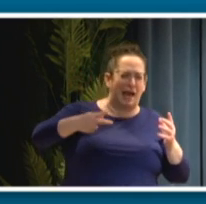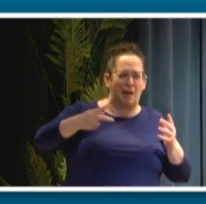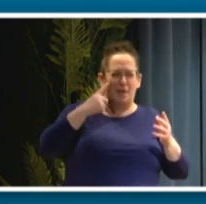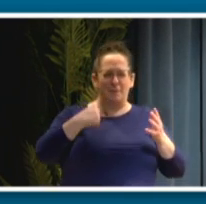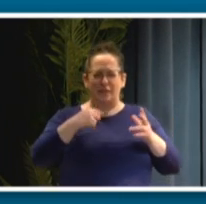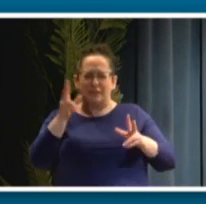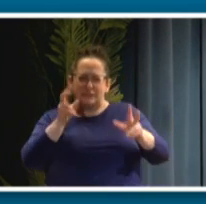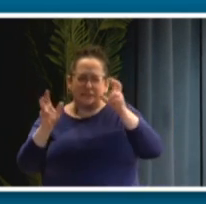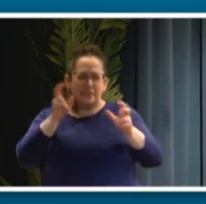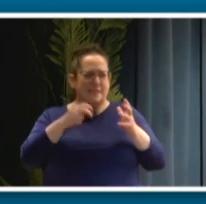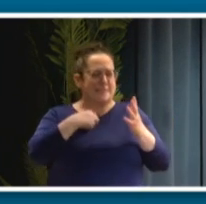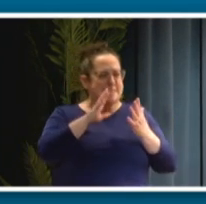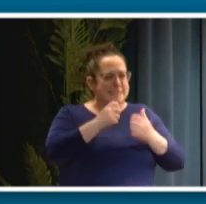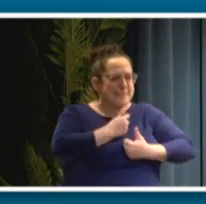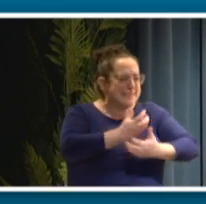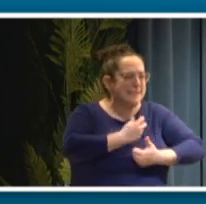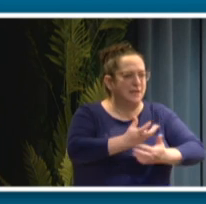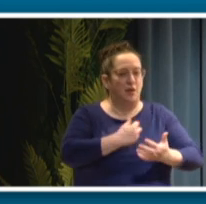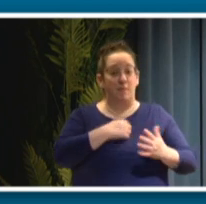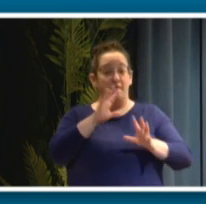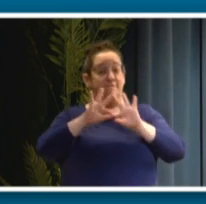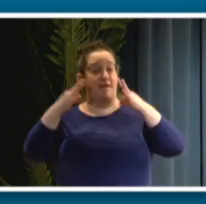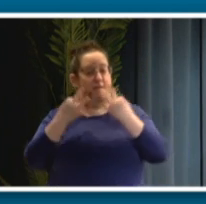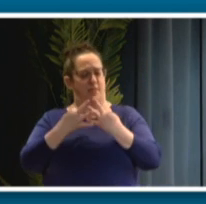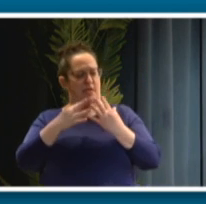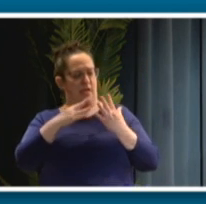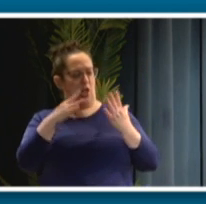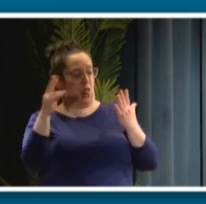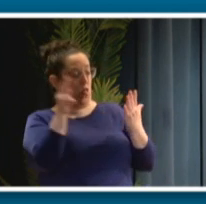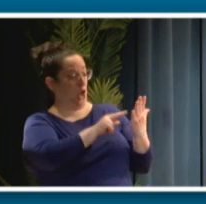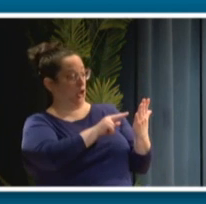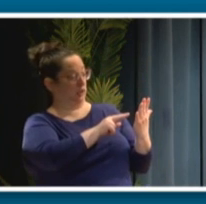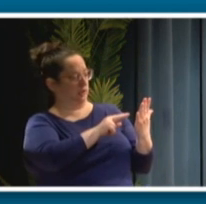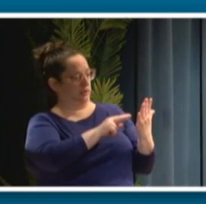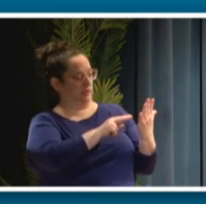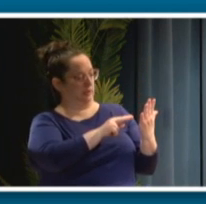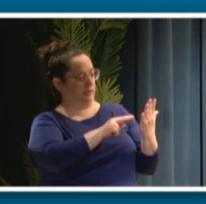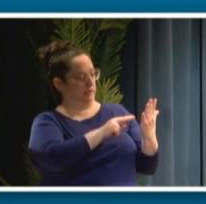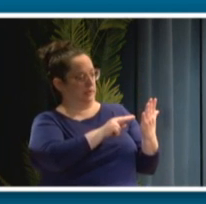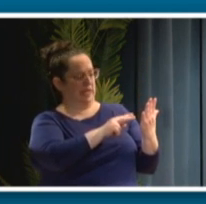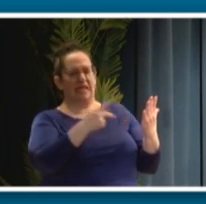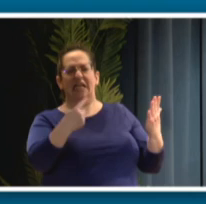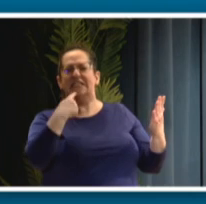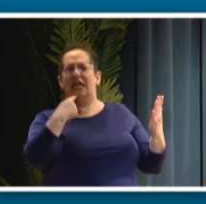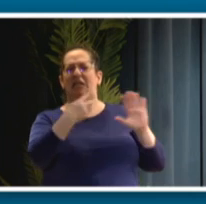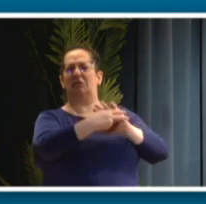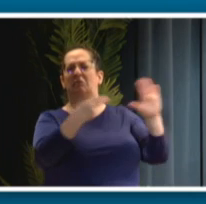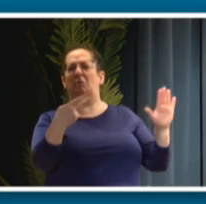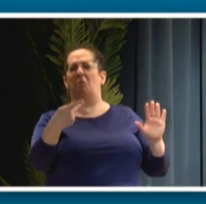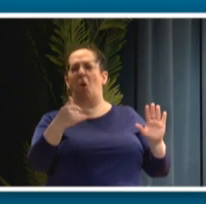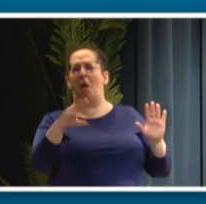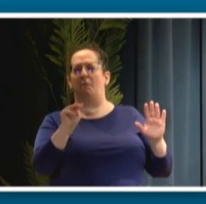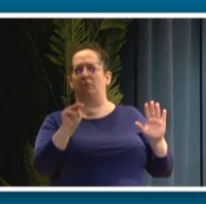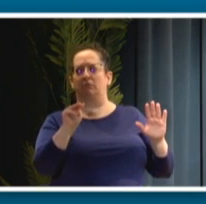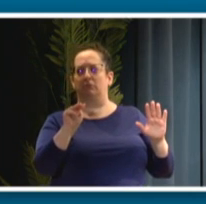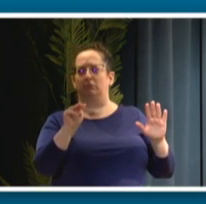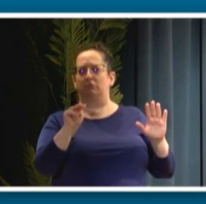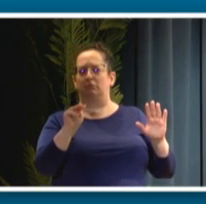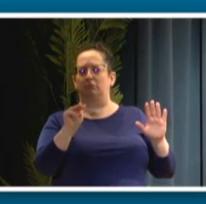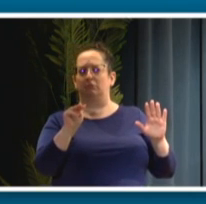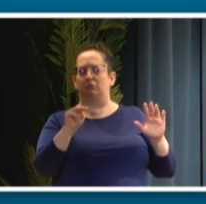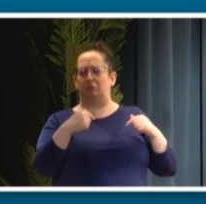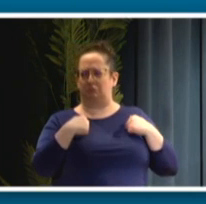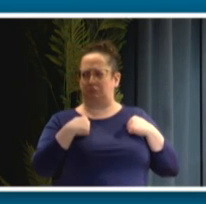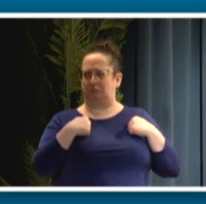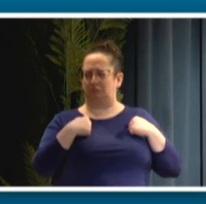funeral. My family comes up to me and says, we like the way this poem, which I wasn't calling it that at the time, made us feel. Right. And